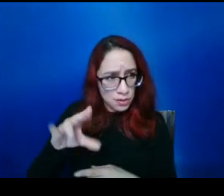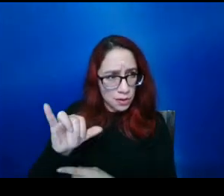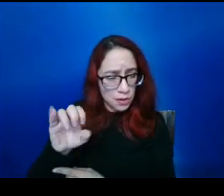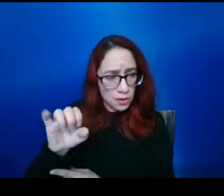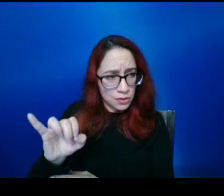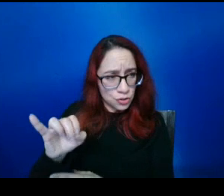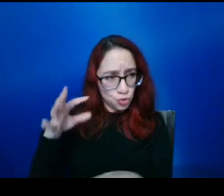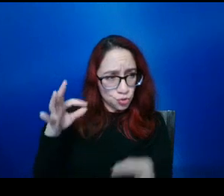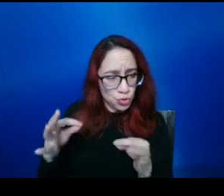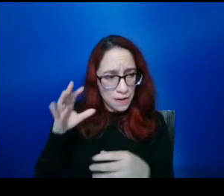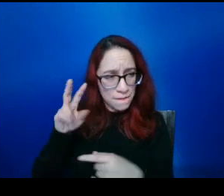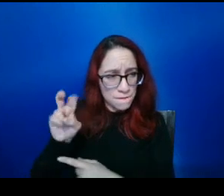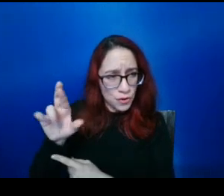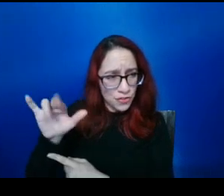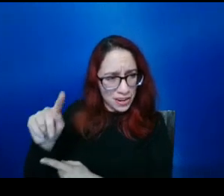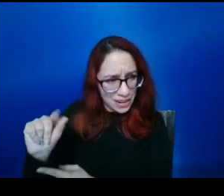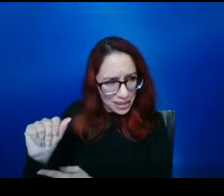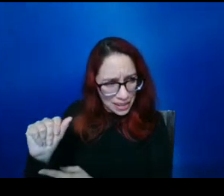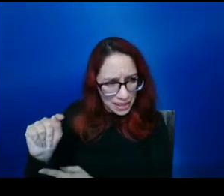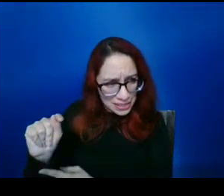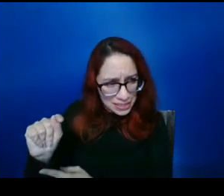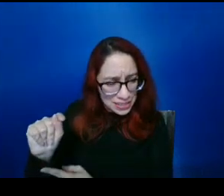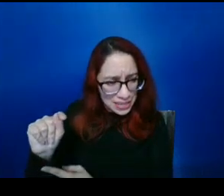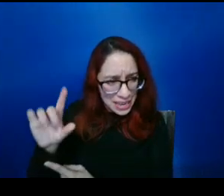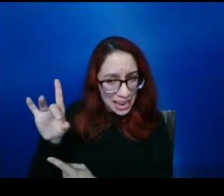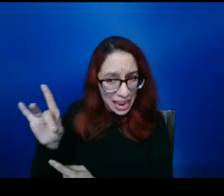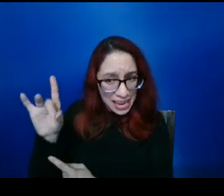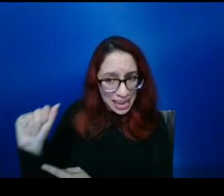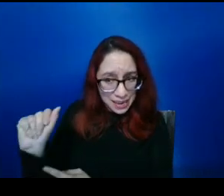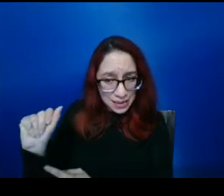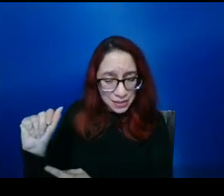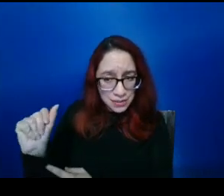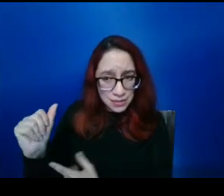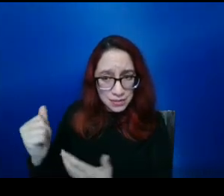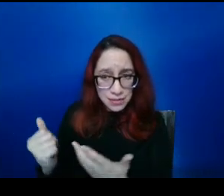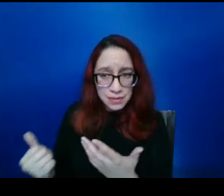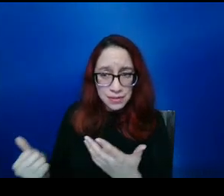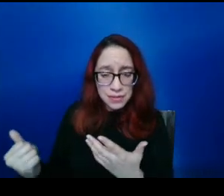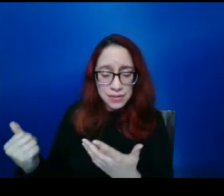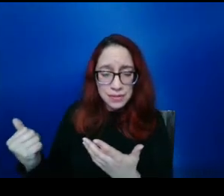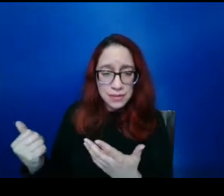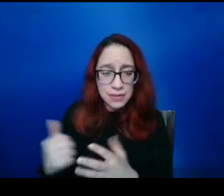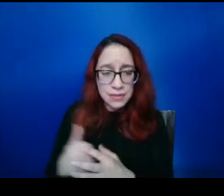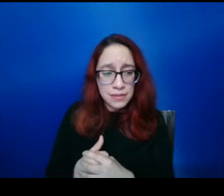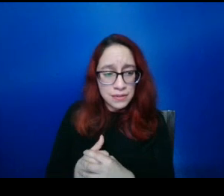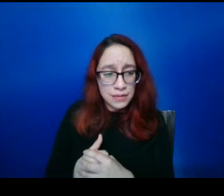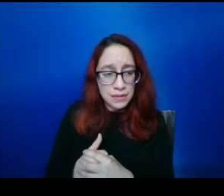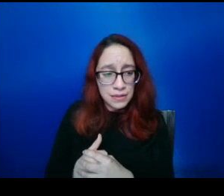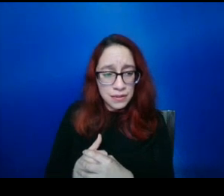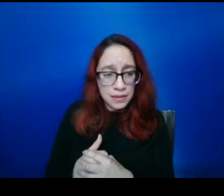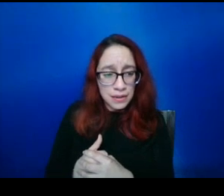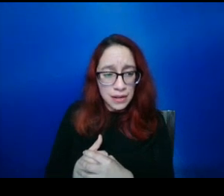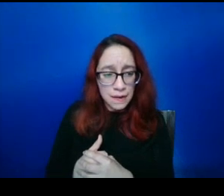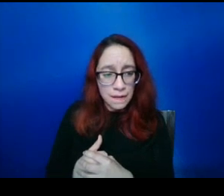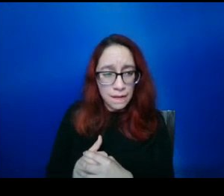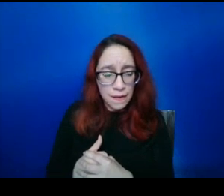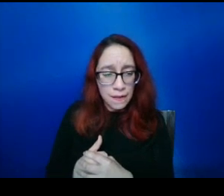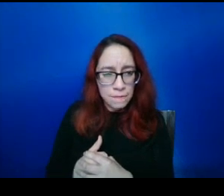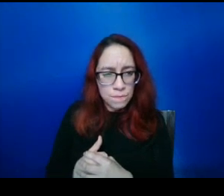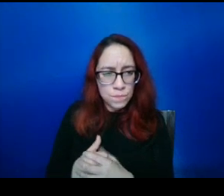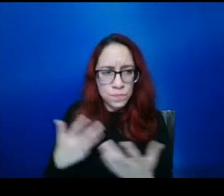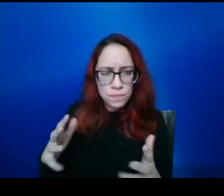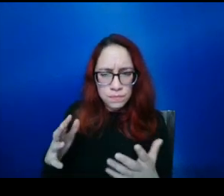the variance, item 8A. And you want to move it up to? After 7. Yeah, we